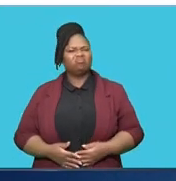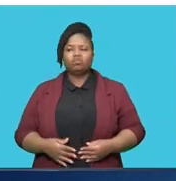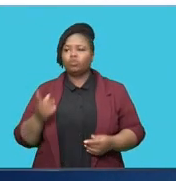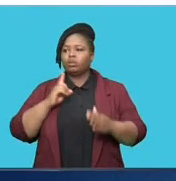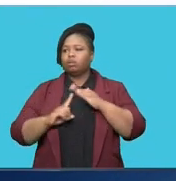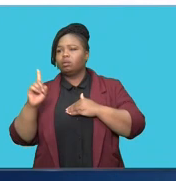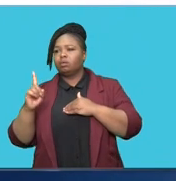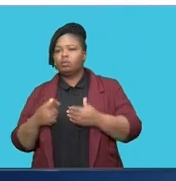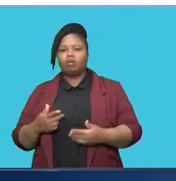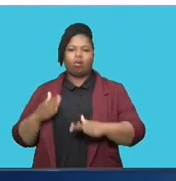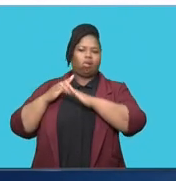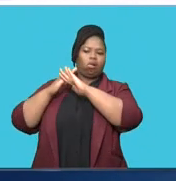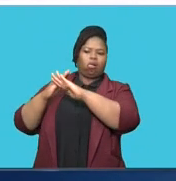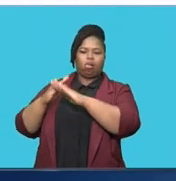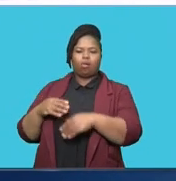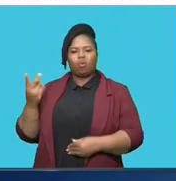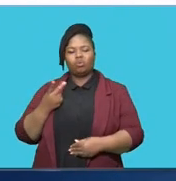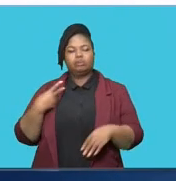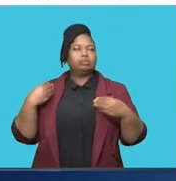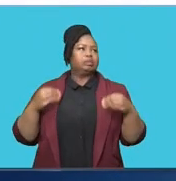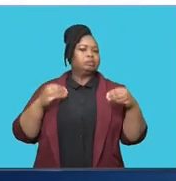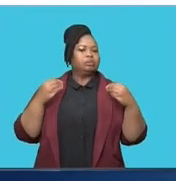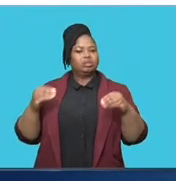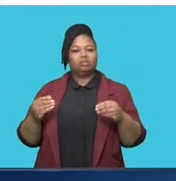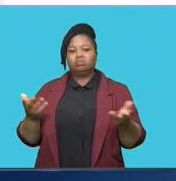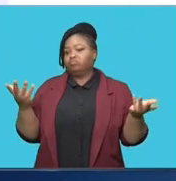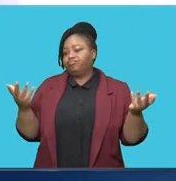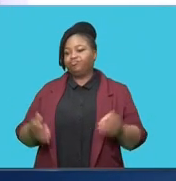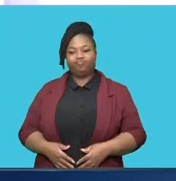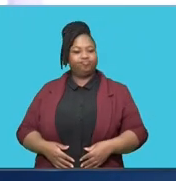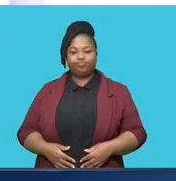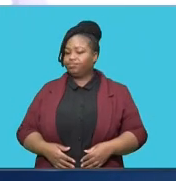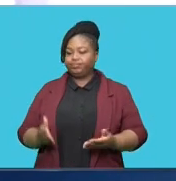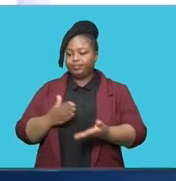them, they don't open doors. It's either they're busy or